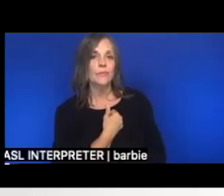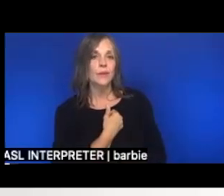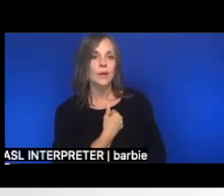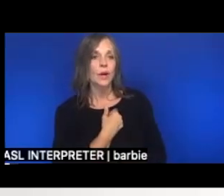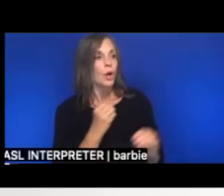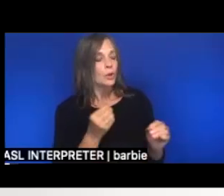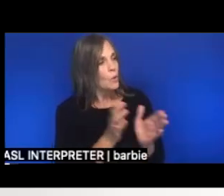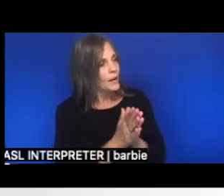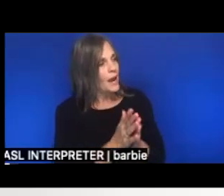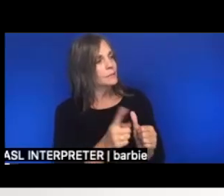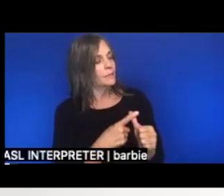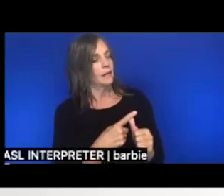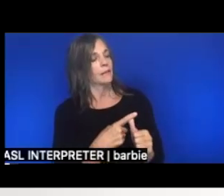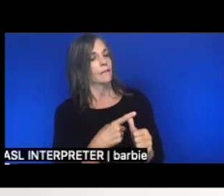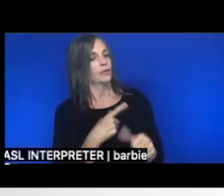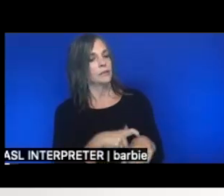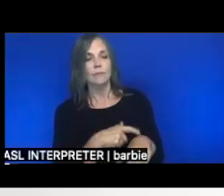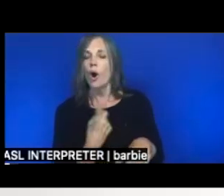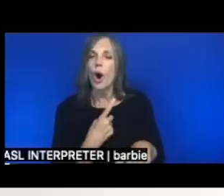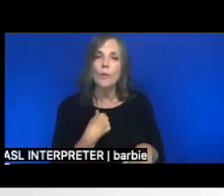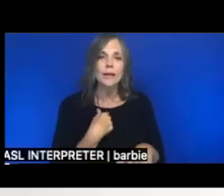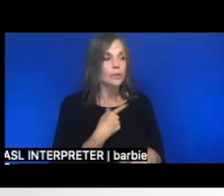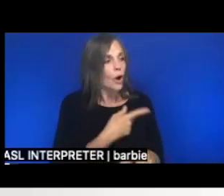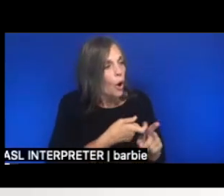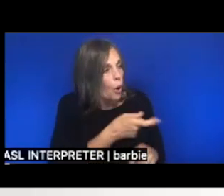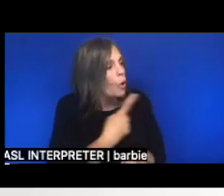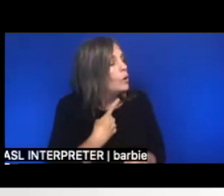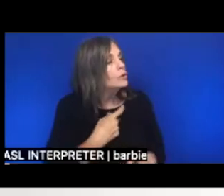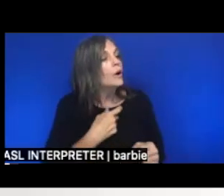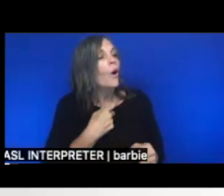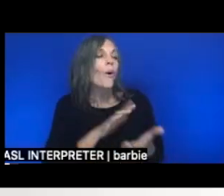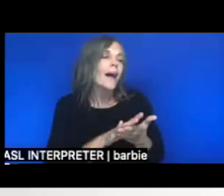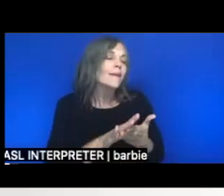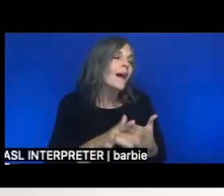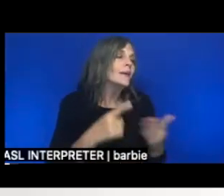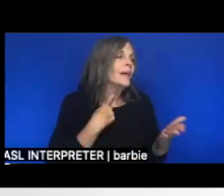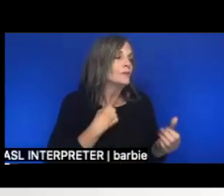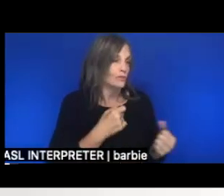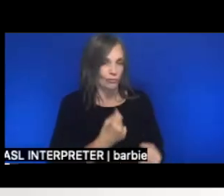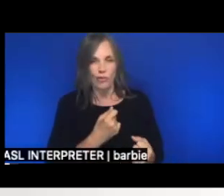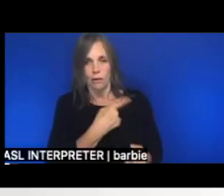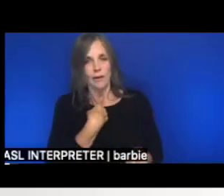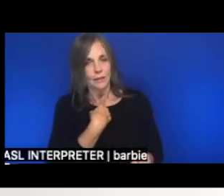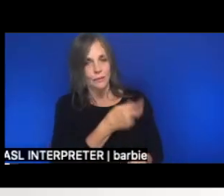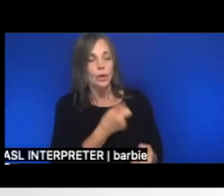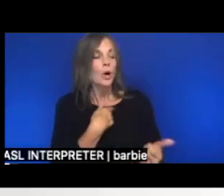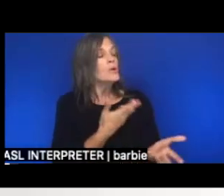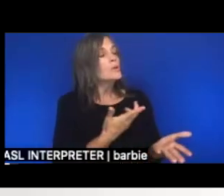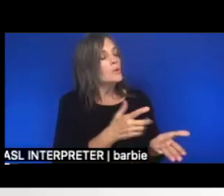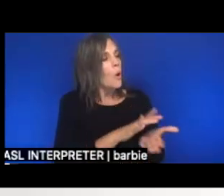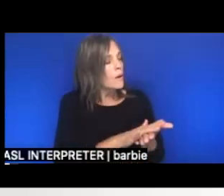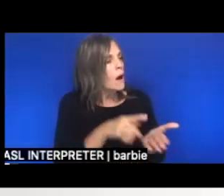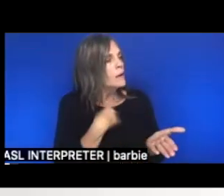nobody asked me. It's the first thing that people ask, right? Like, oh, where do you come from? You have such a nice accent, blah, blah, blah. So, and then I learned, and then